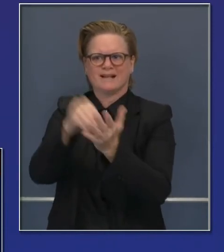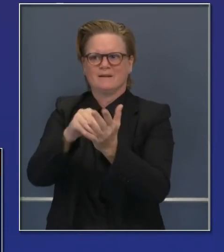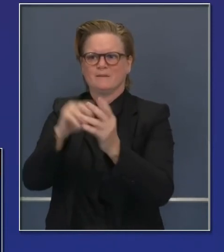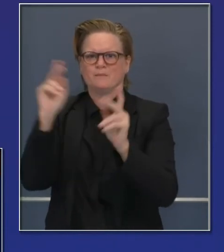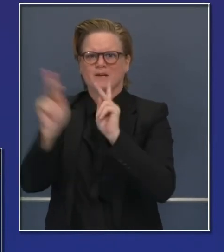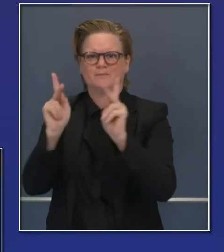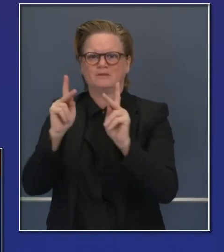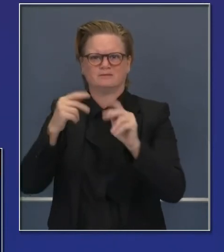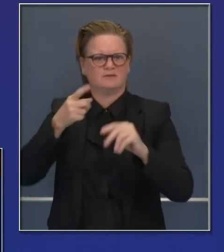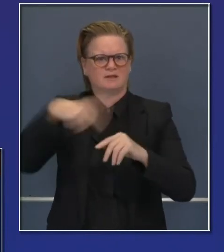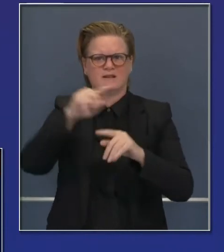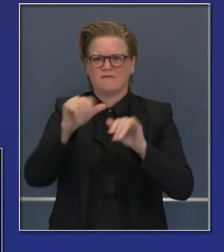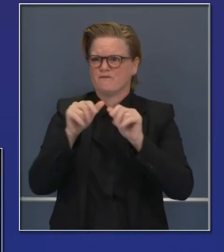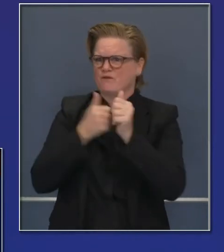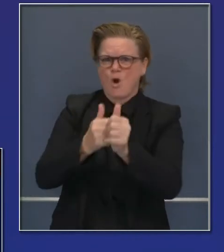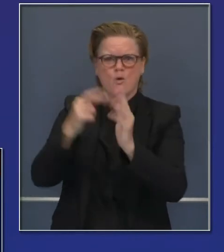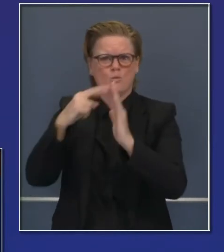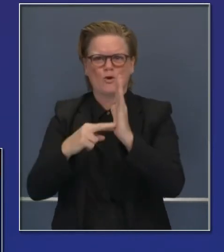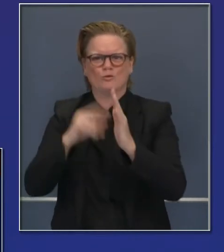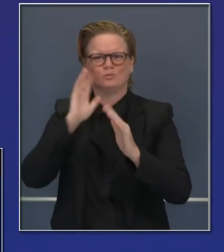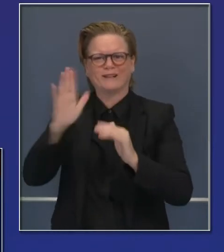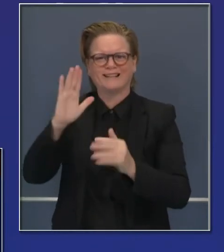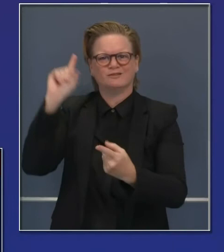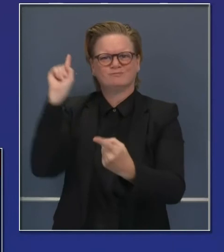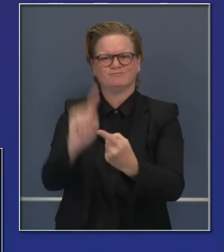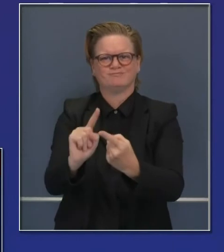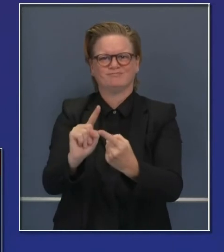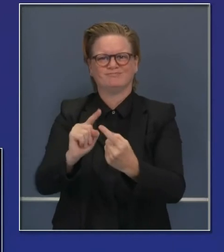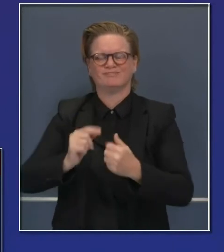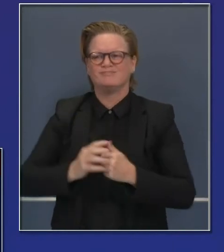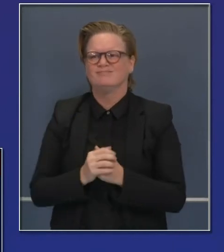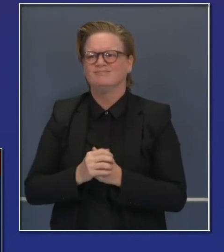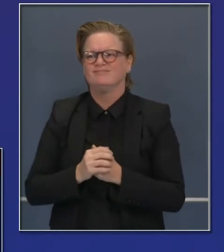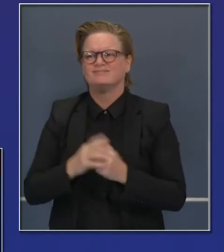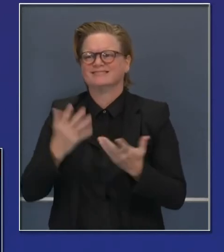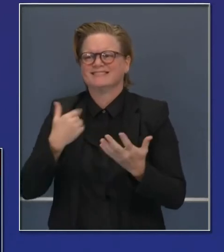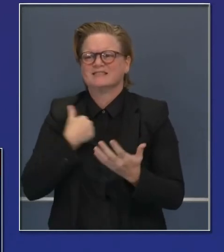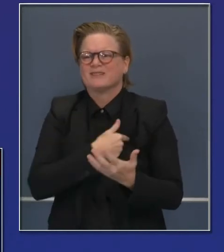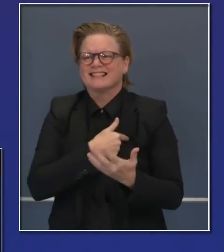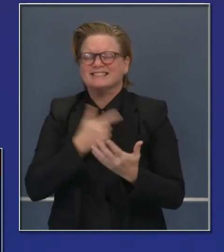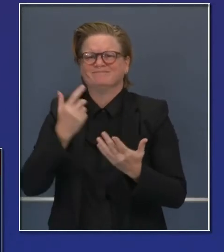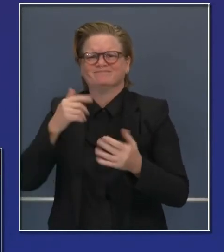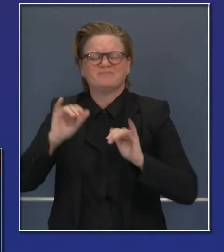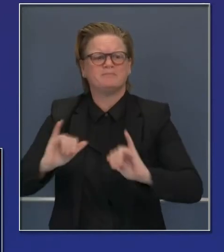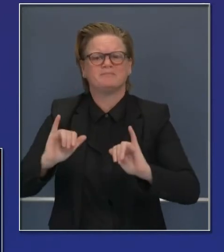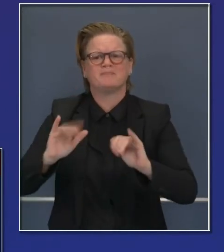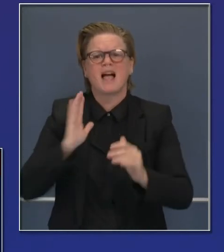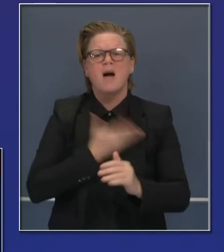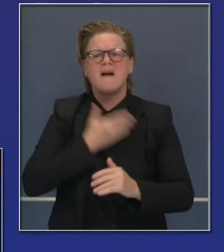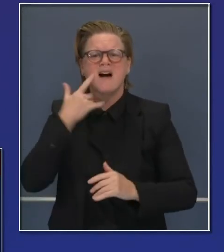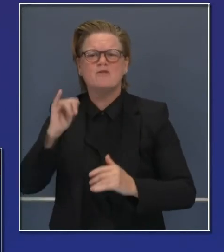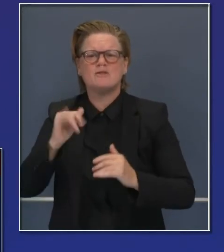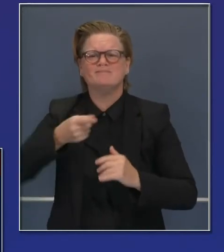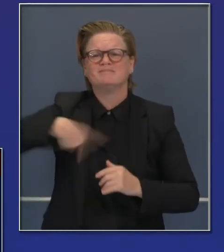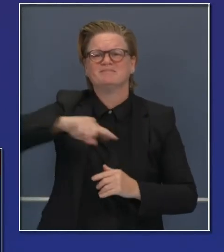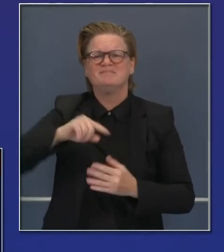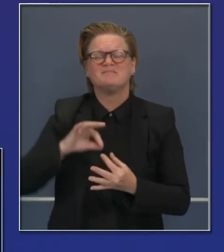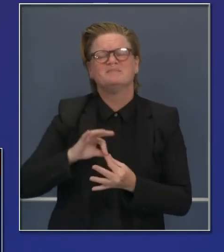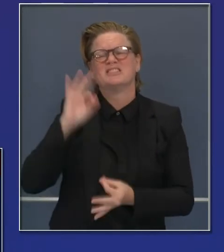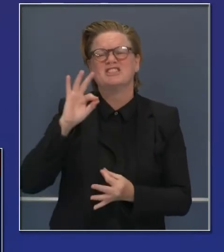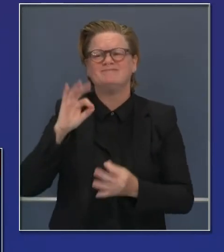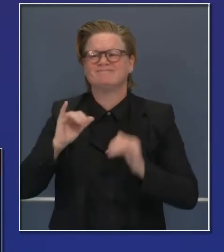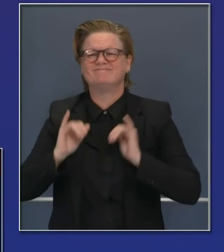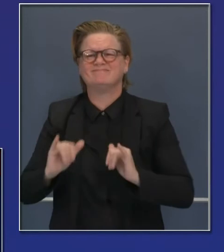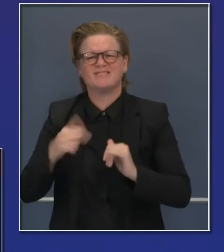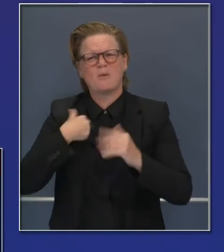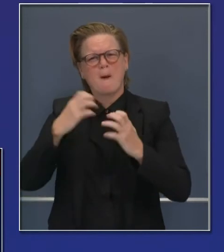that same spirit and that same capacity and make sure that we meet this